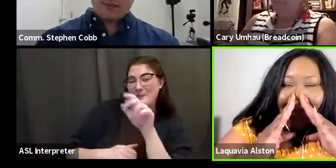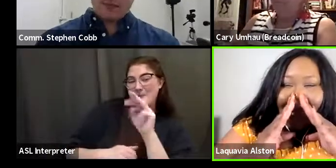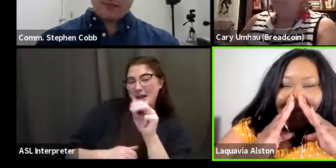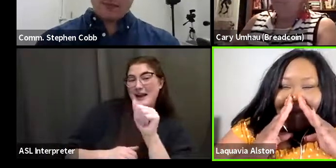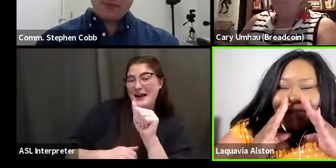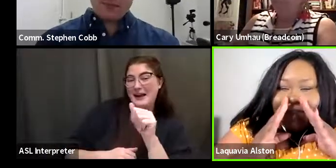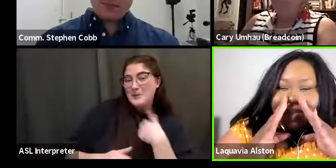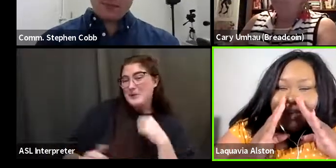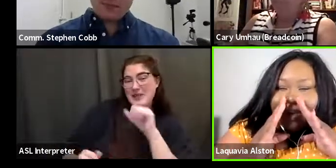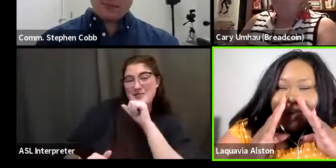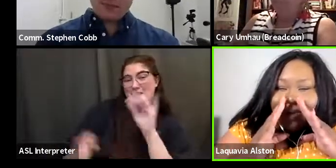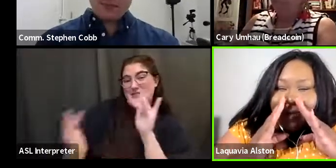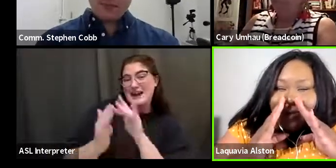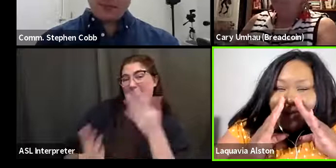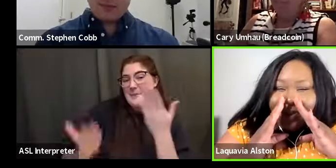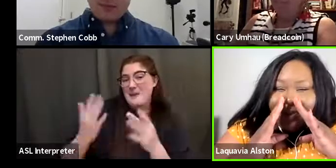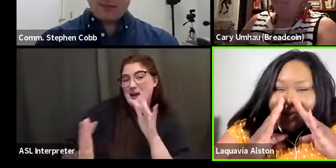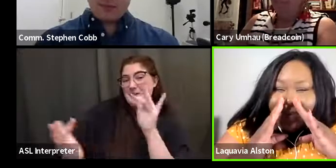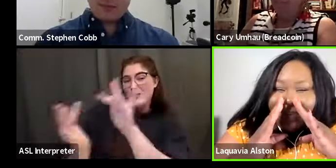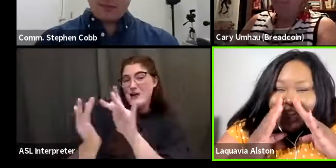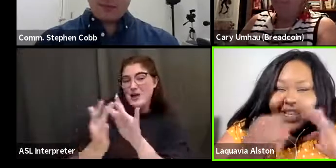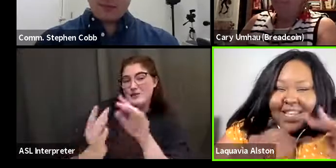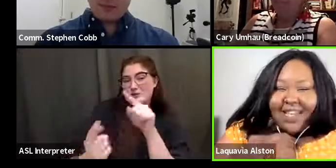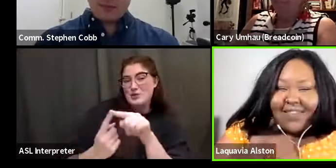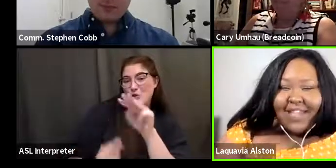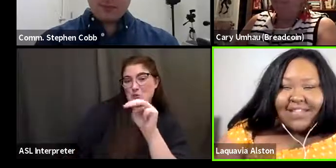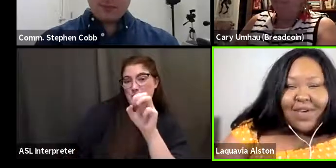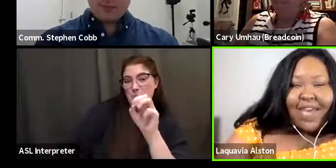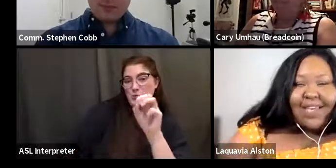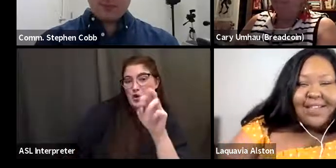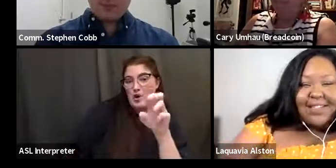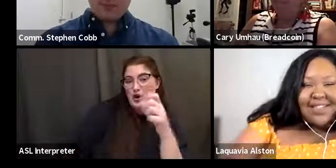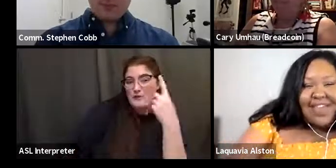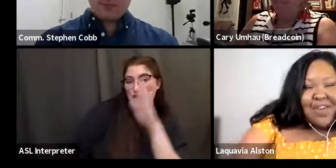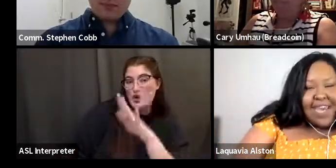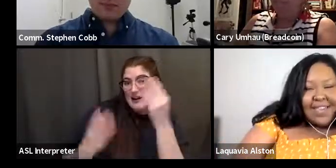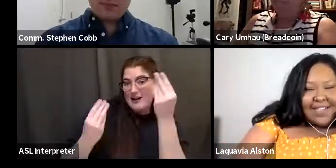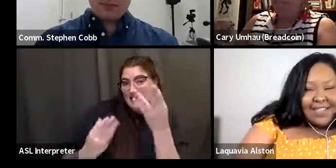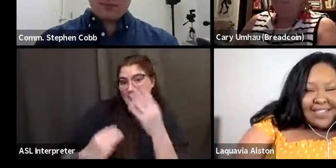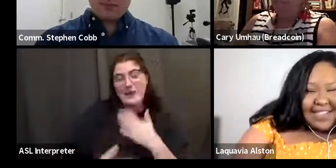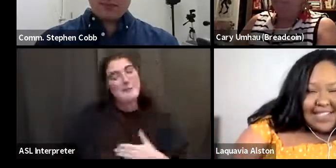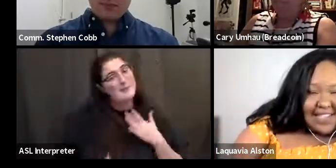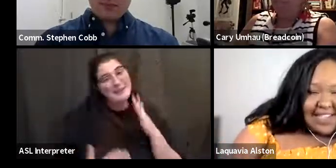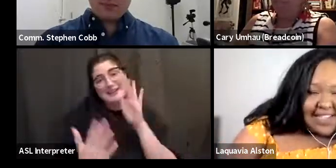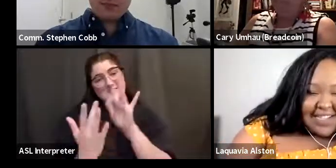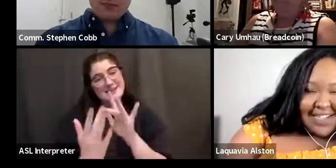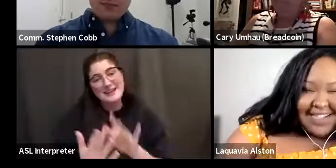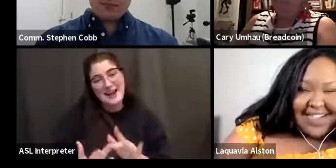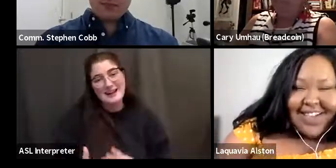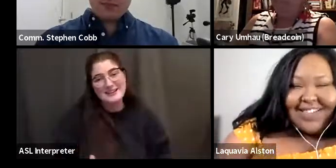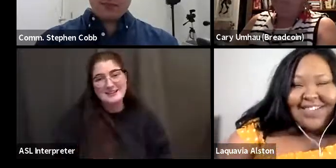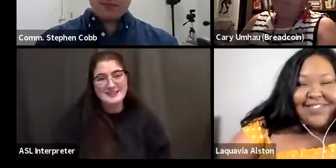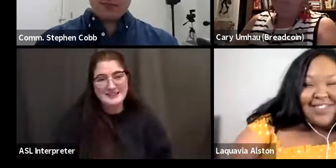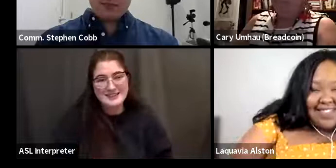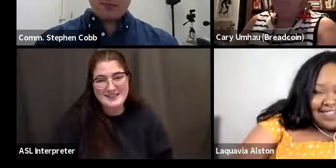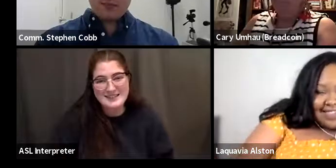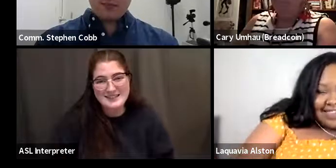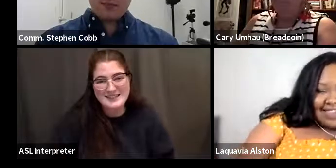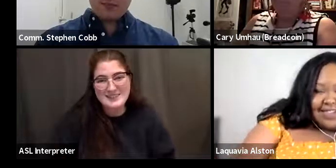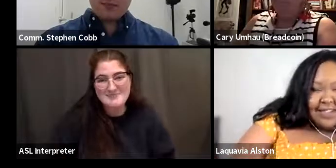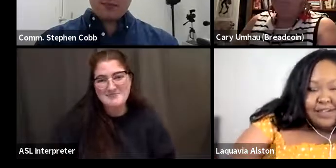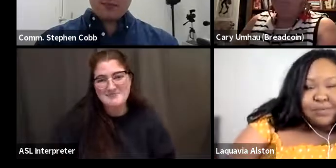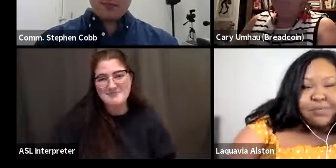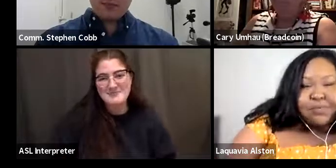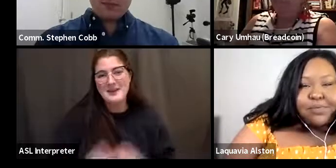connect. So I may reach out to Commissioner Moore for your information, if that's Please okay. do. Okay. Please do. Yes. Awesome.